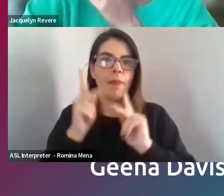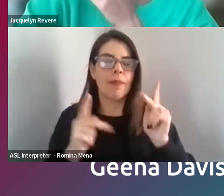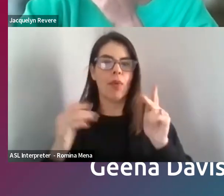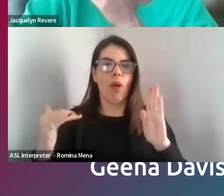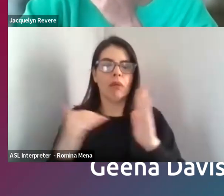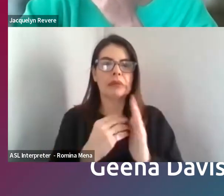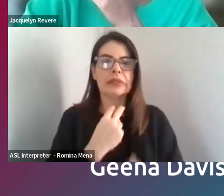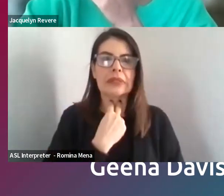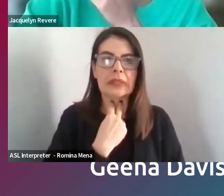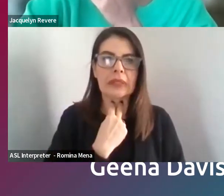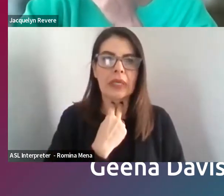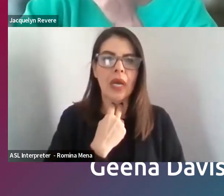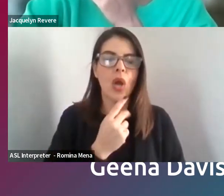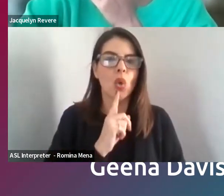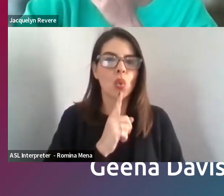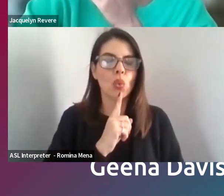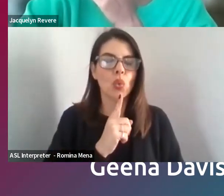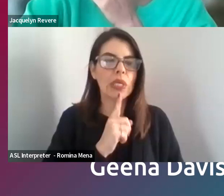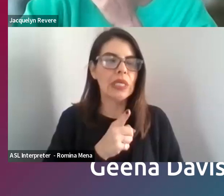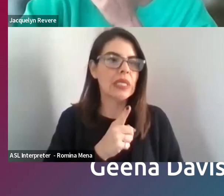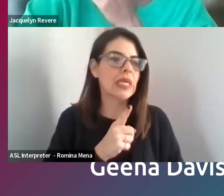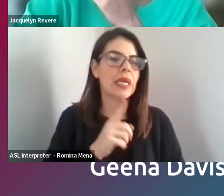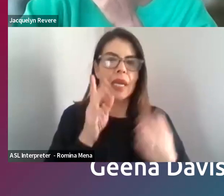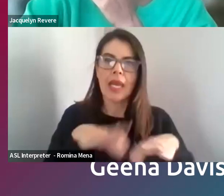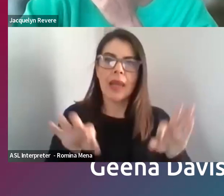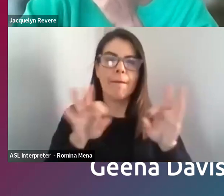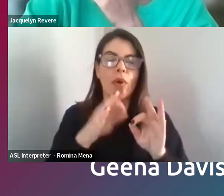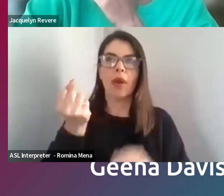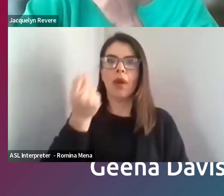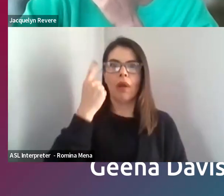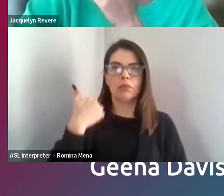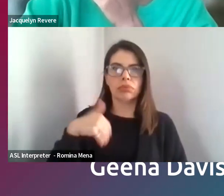against a really significant realization.